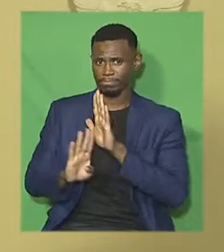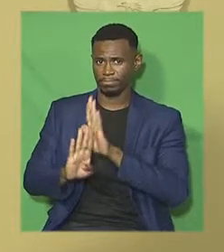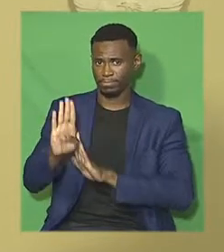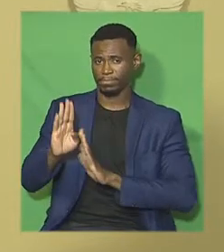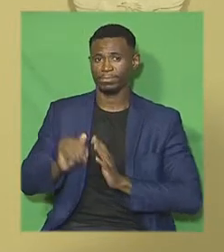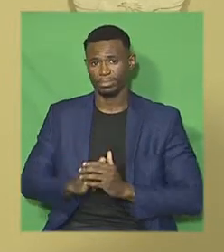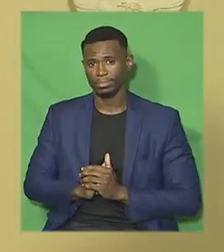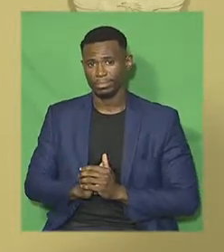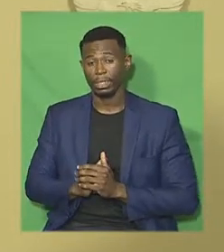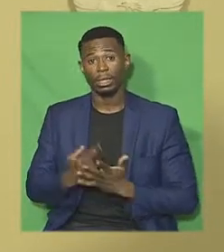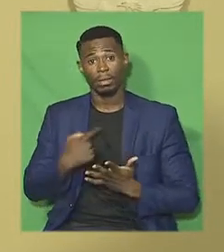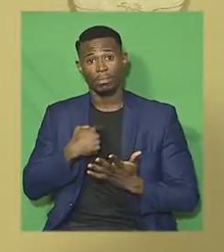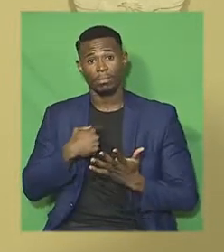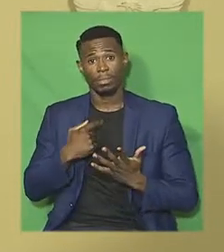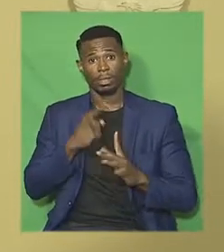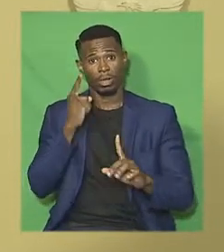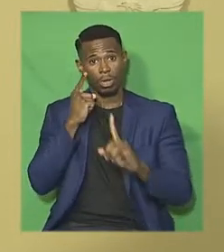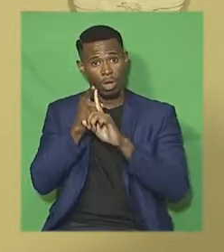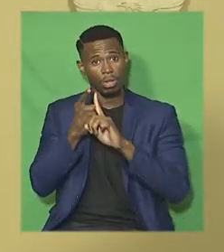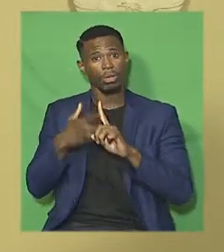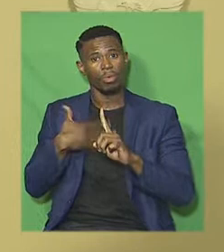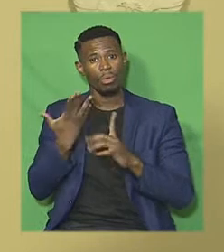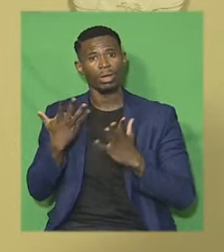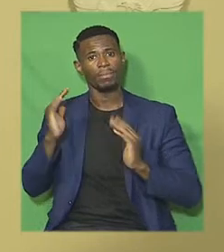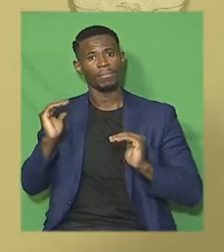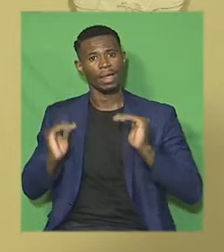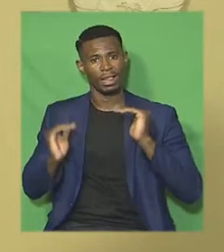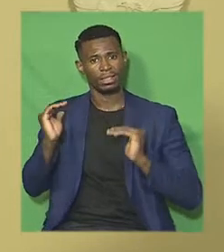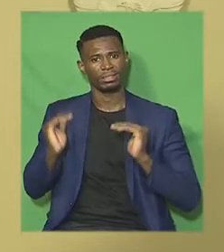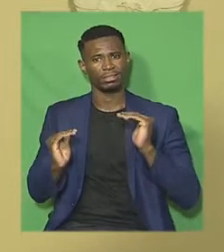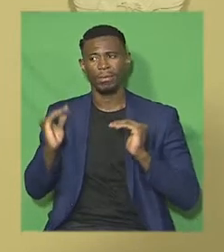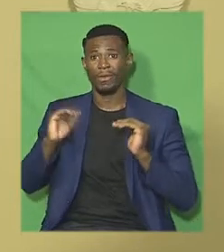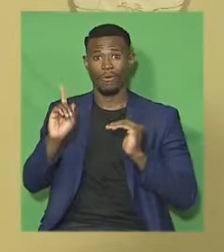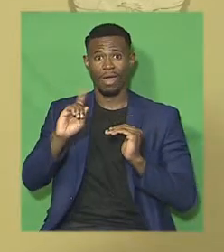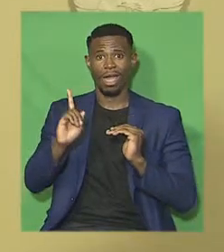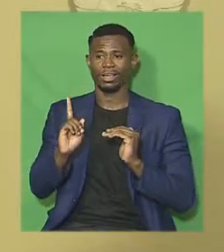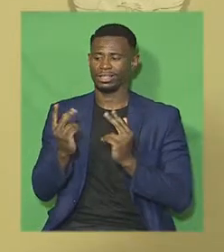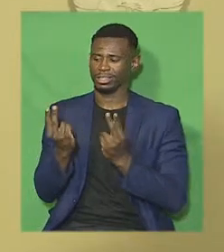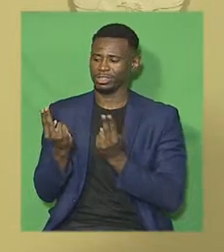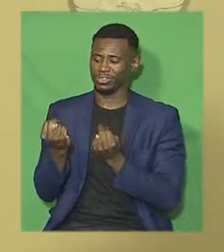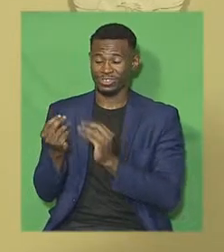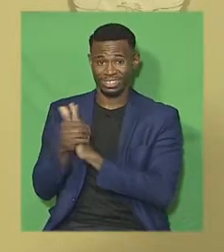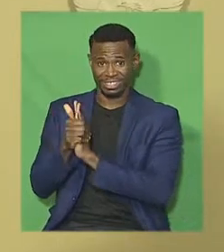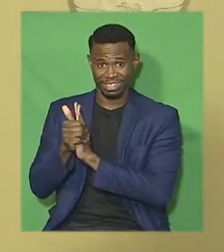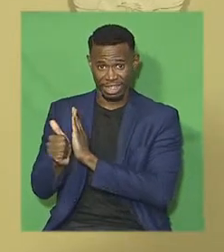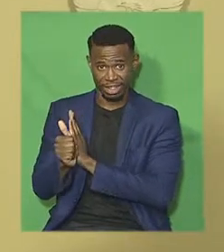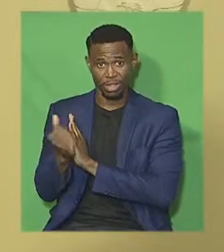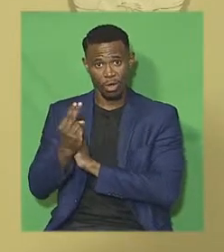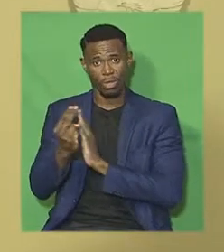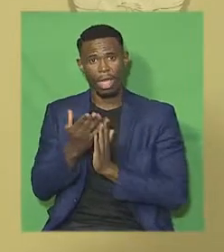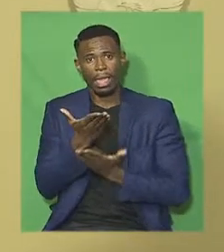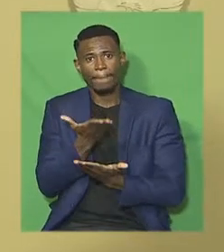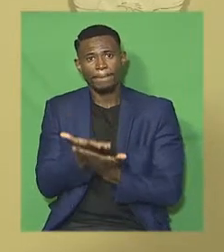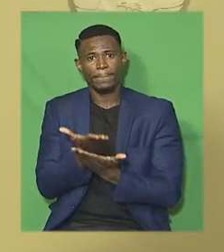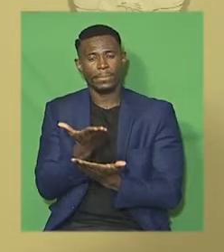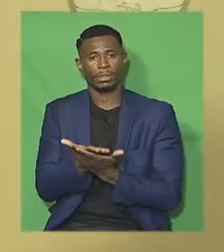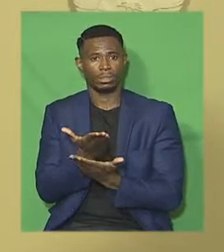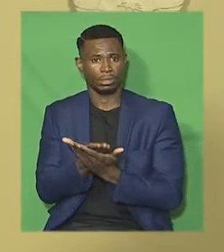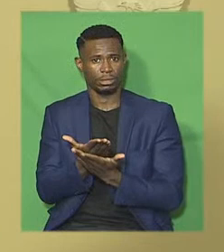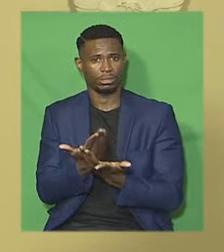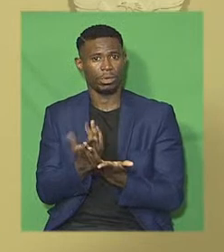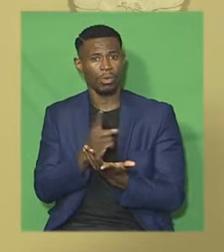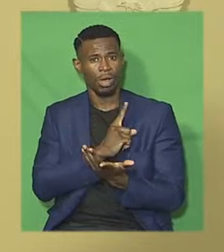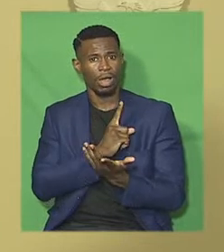I have sought to balance the need for new skills and capabilities to drive the agenda that